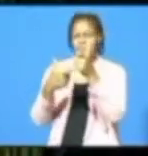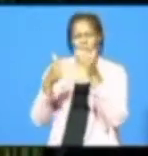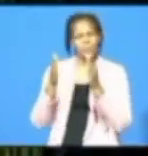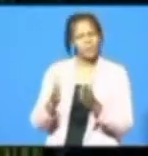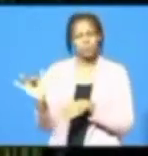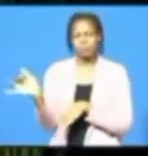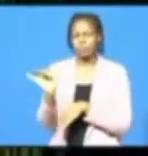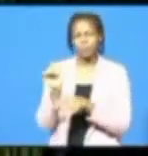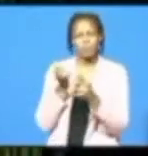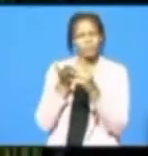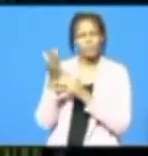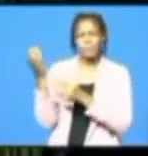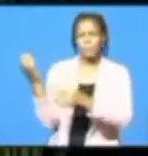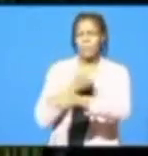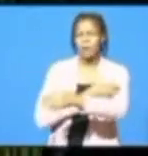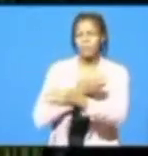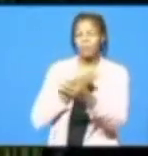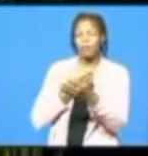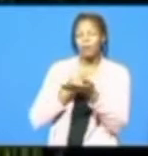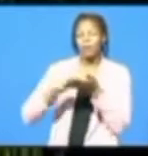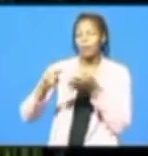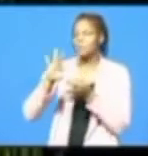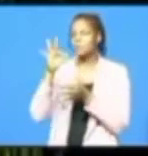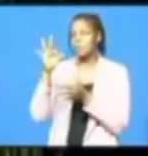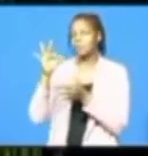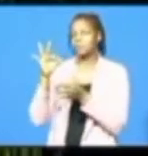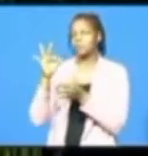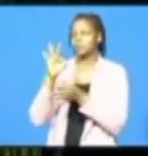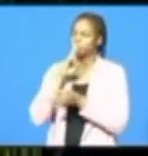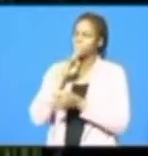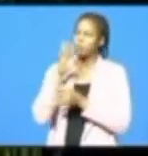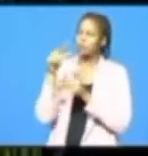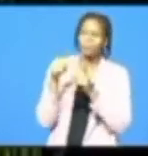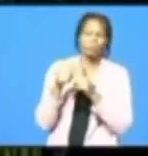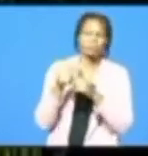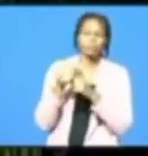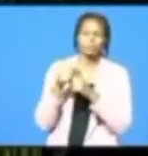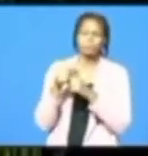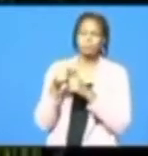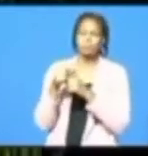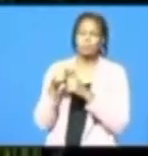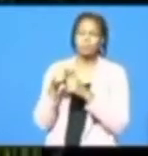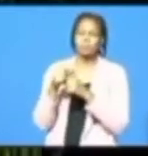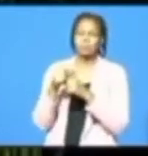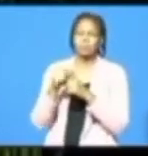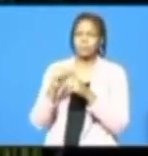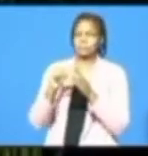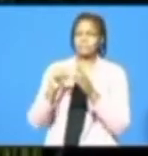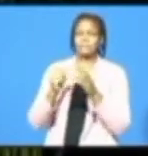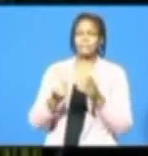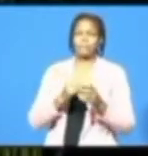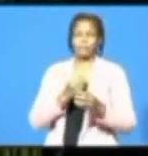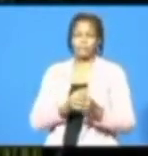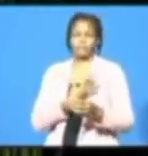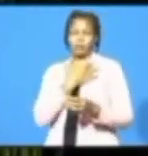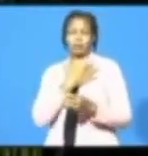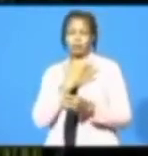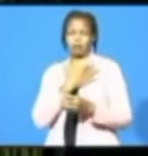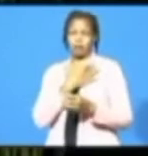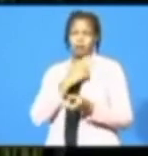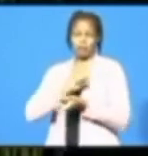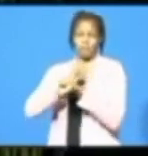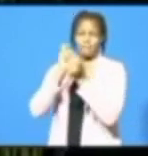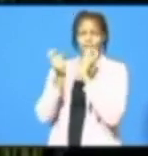And through the power of your Holy Spirit, your spoken word, bring conviction, conversion, and